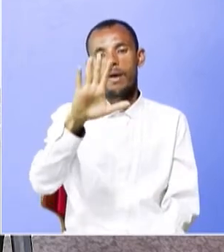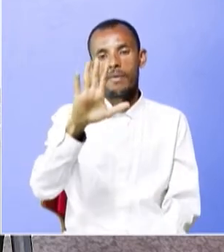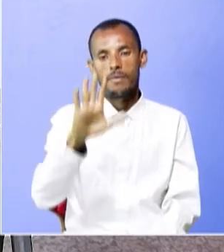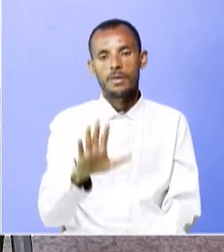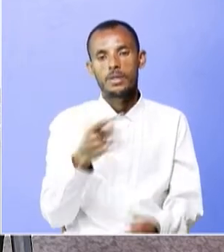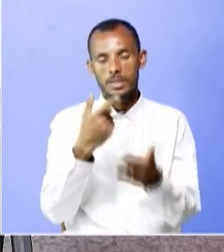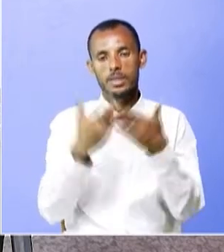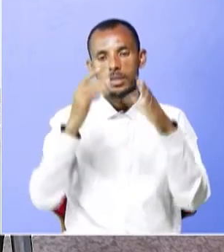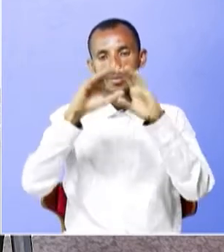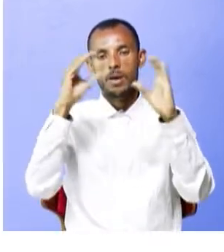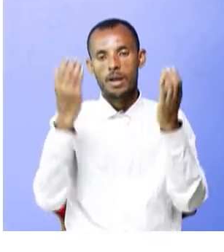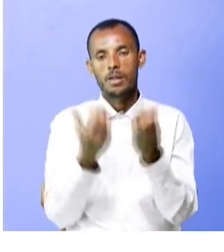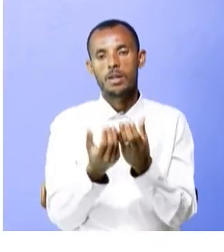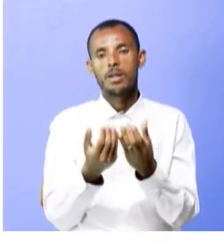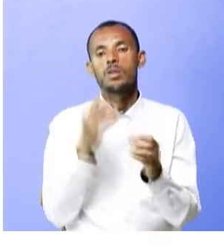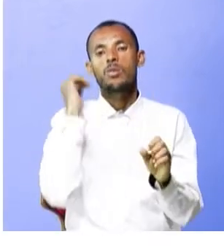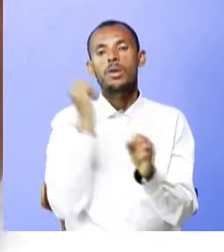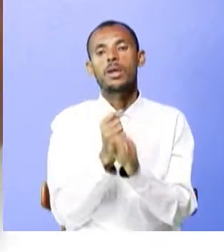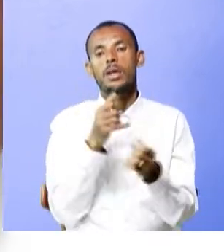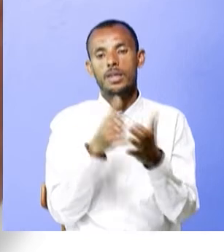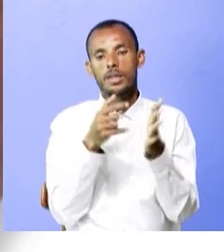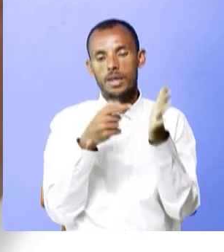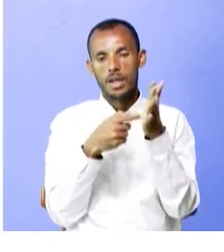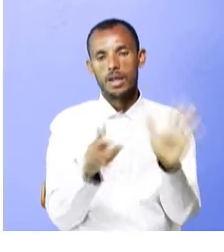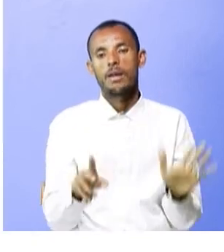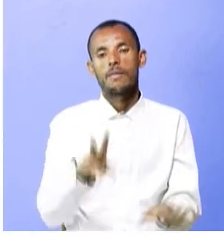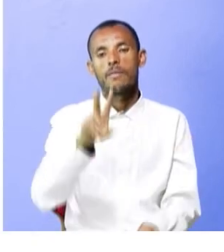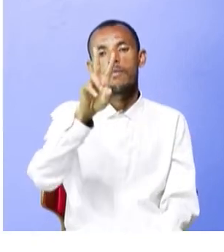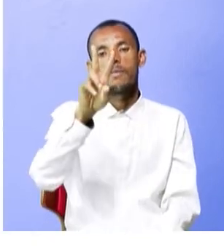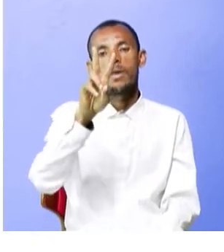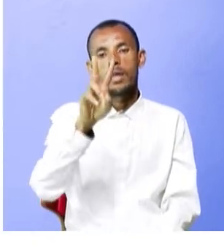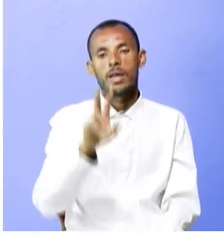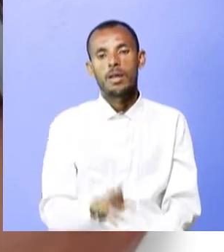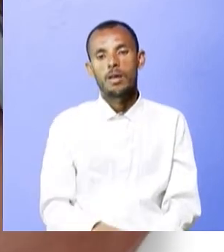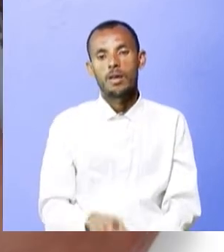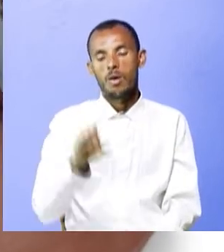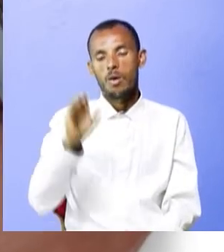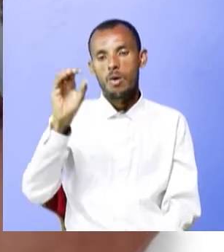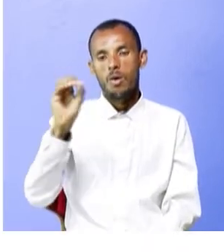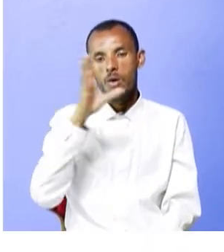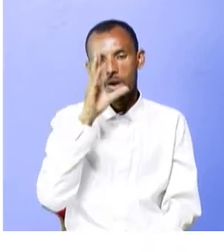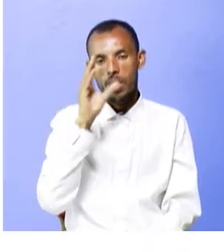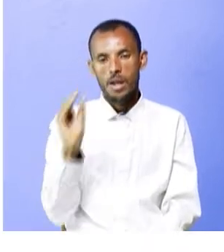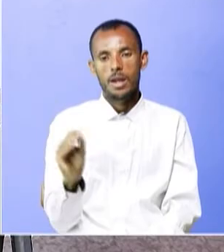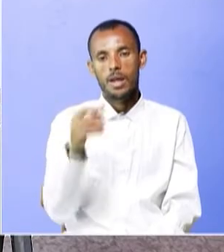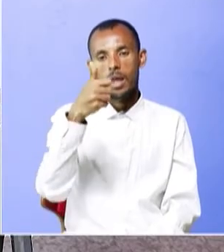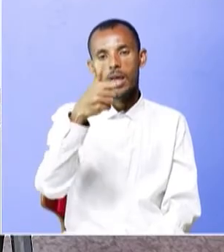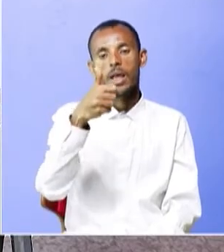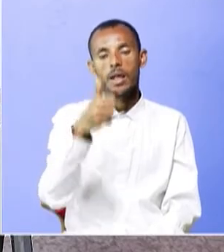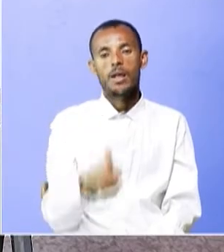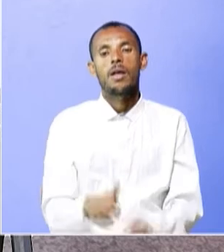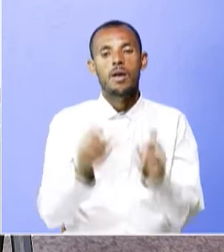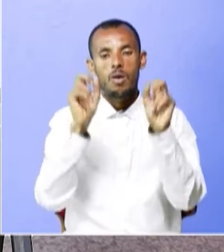this part, to make it clear, let's write V, call it this O, and say this A.